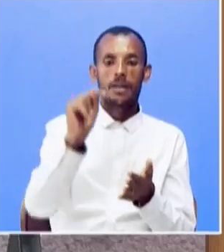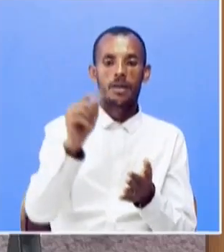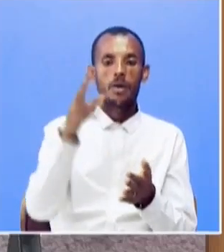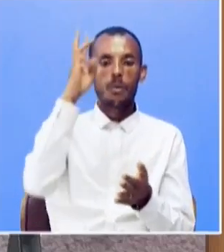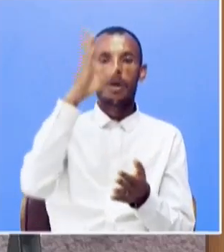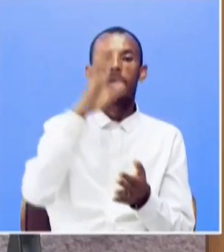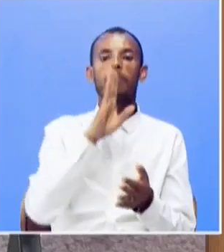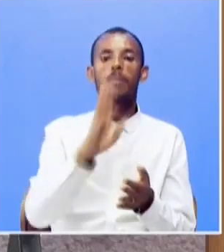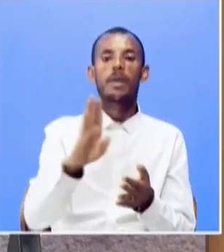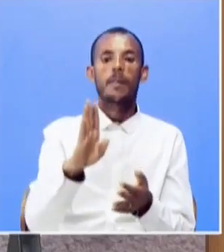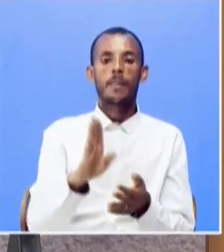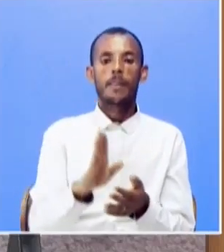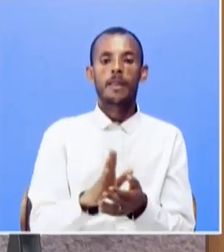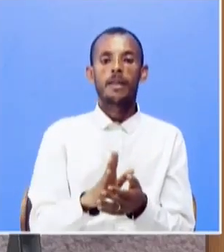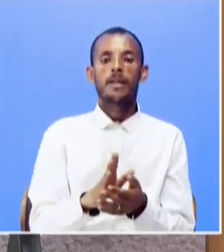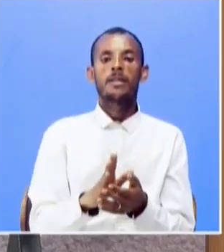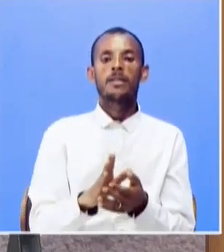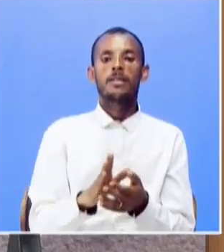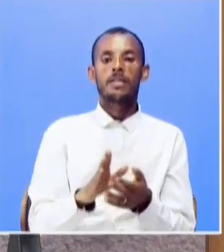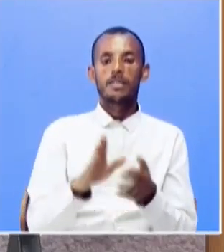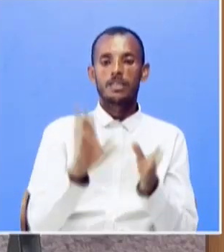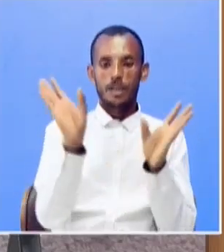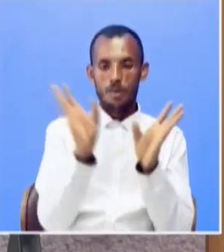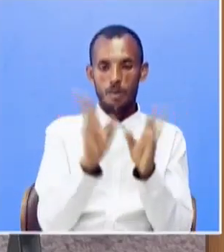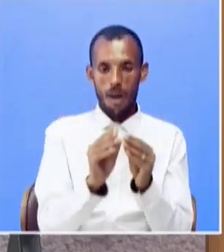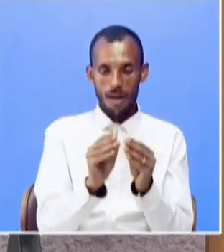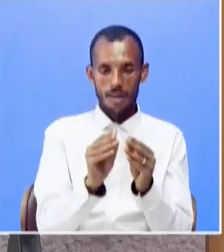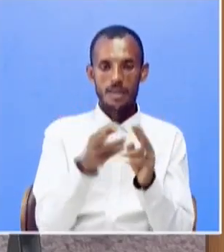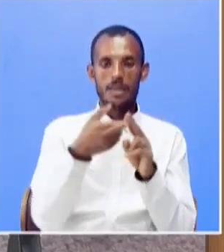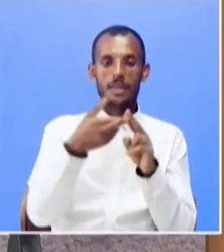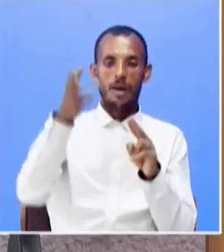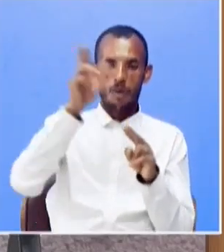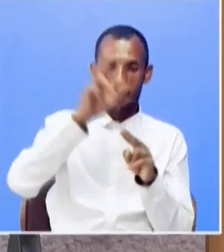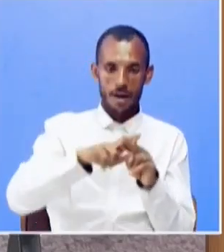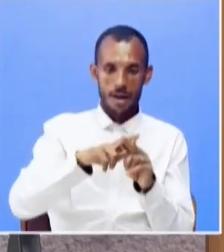be registered to collect turnover tax.